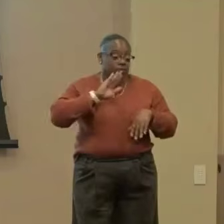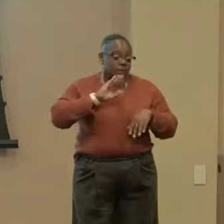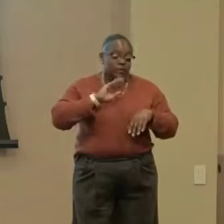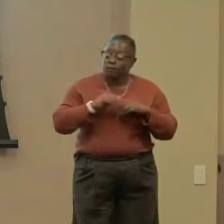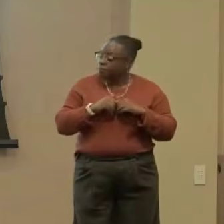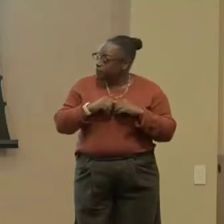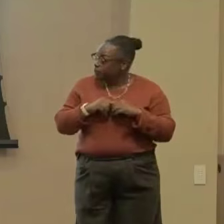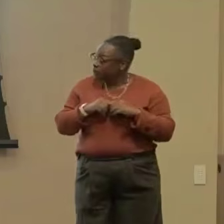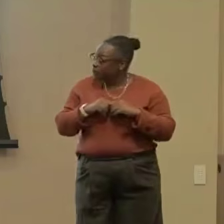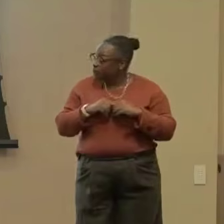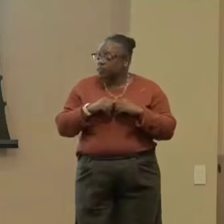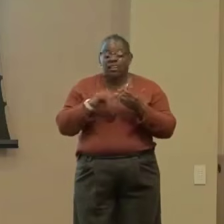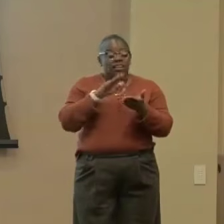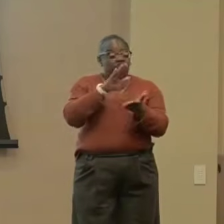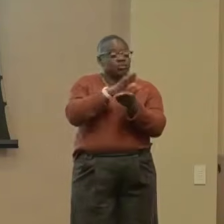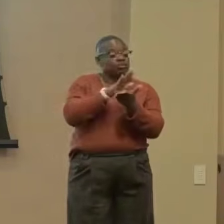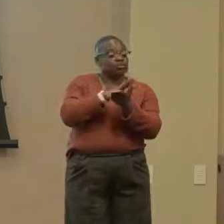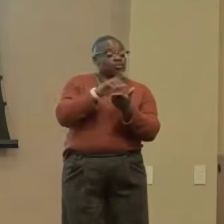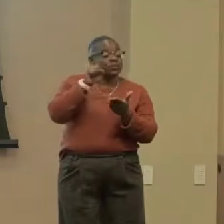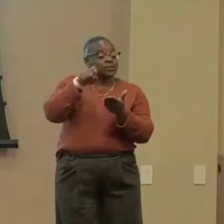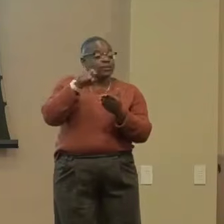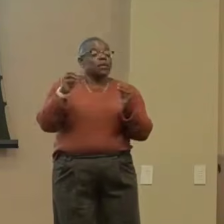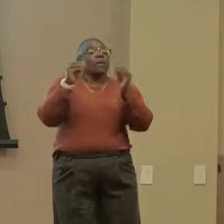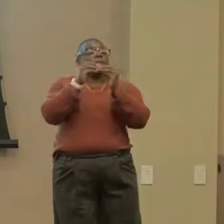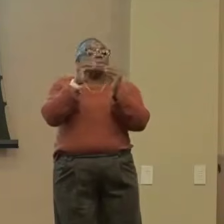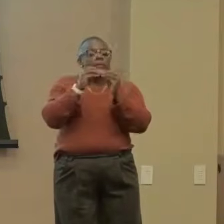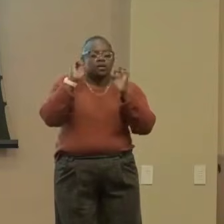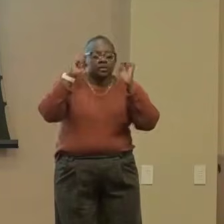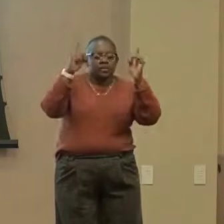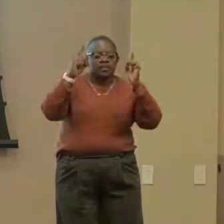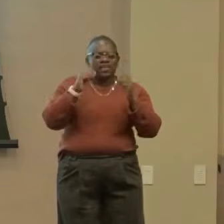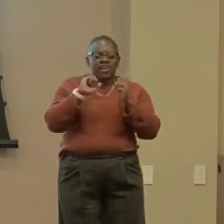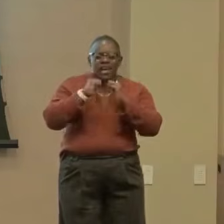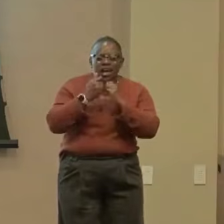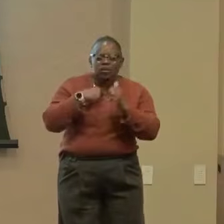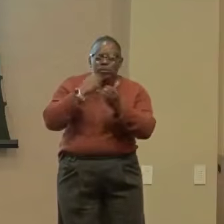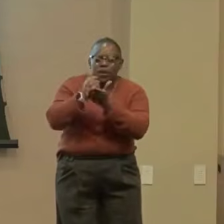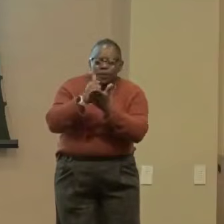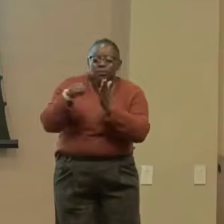I feel like schools need a lot more education on how to help those with disabilities,